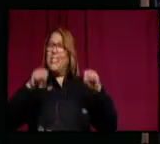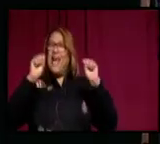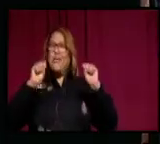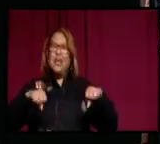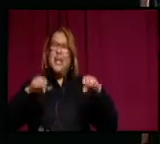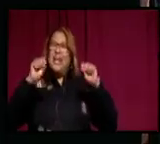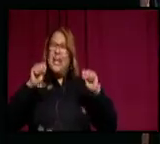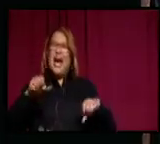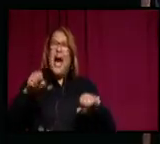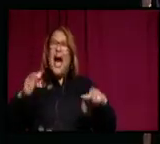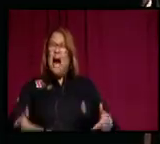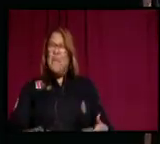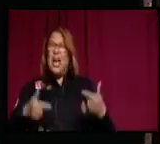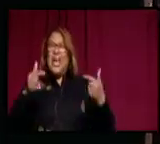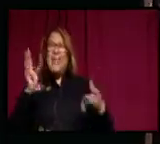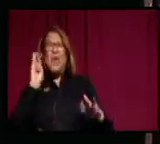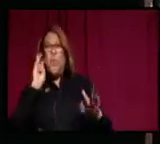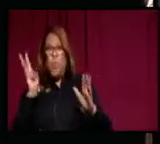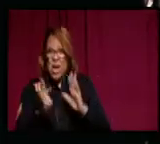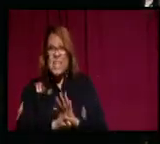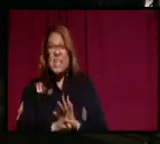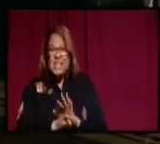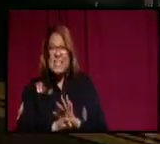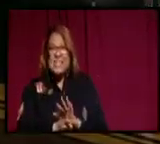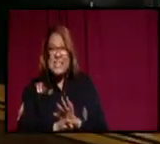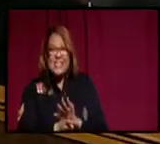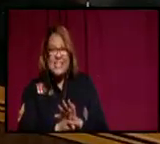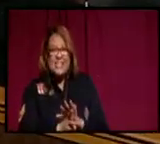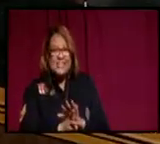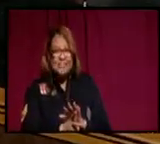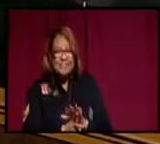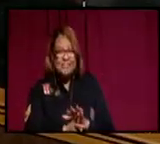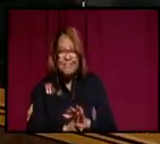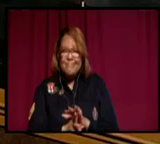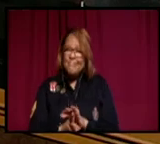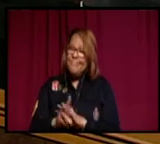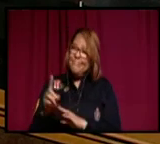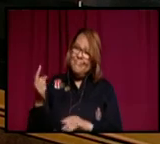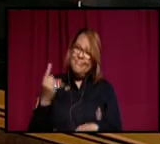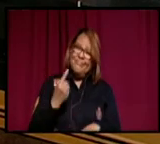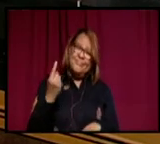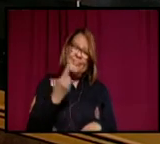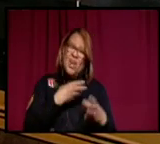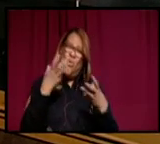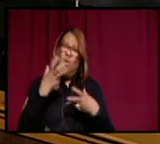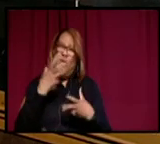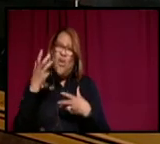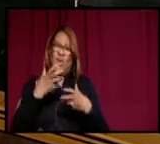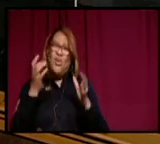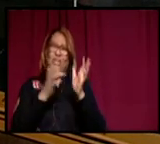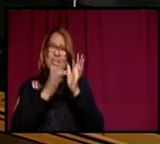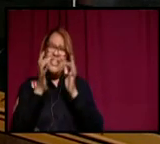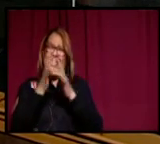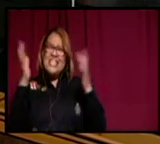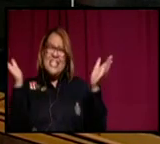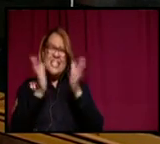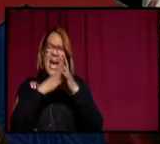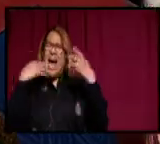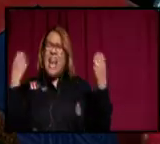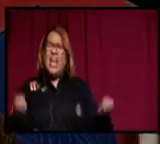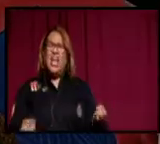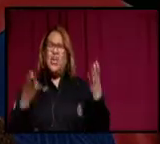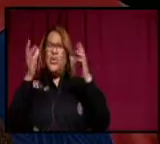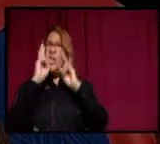I'm a living witness. Oh, yeah. Oh, yeah, Lord. Oh, Jesus. Hallelujah. Bless his